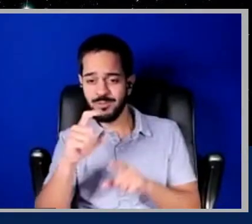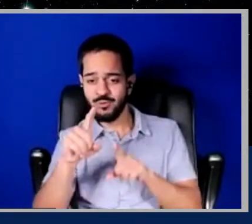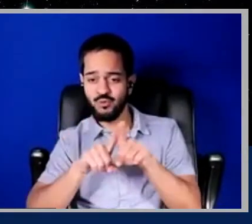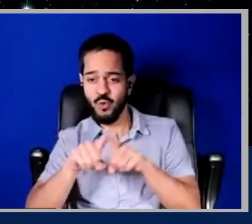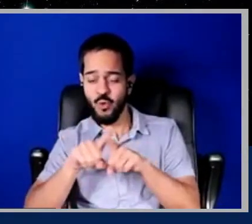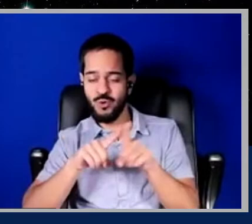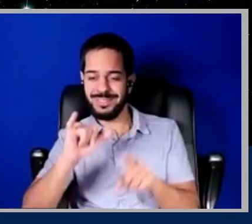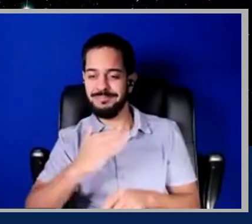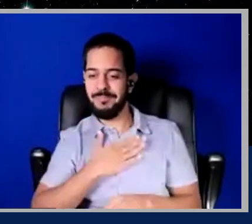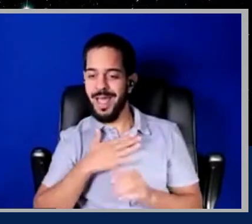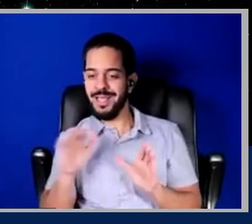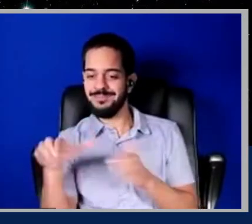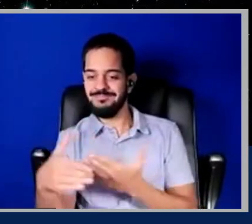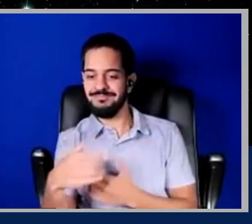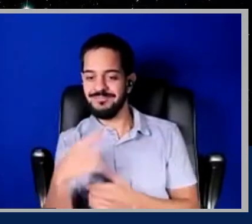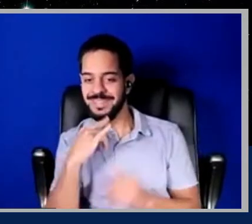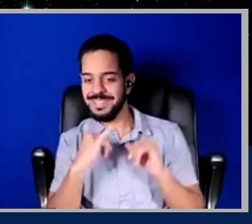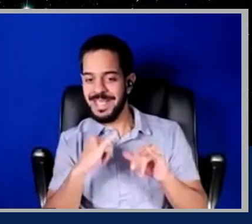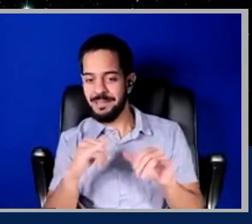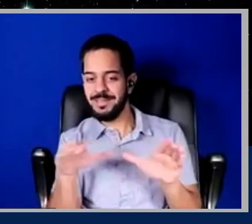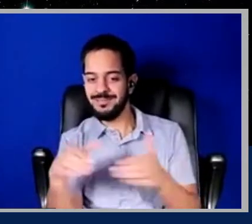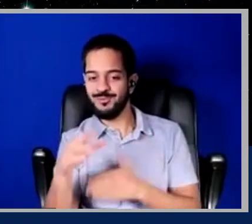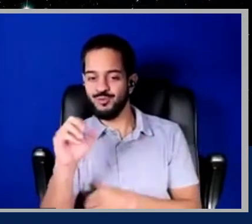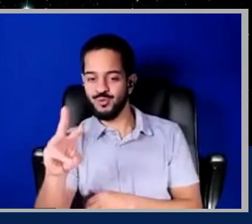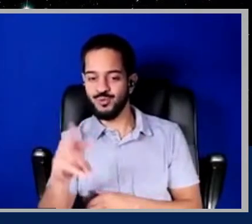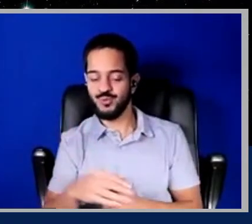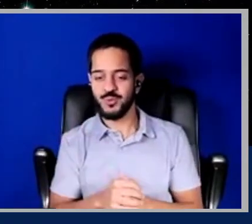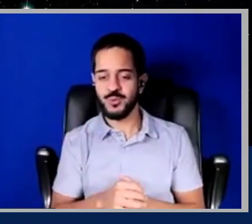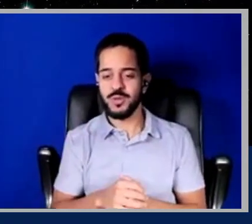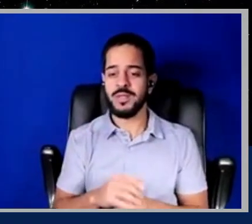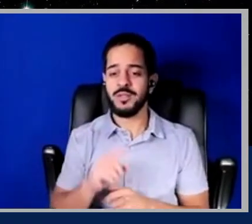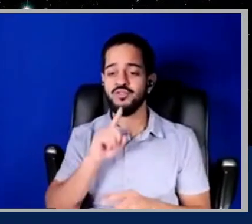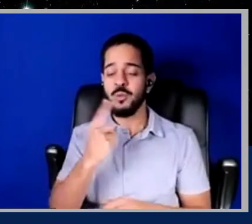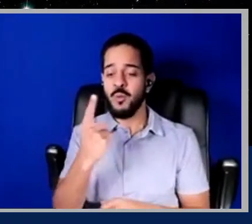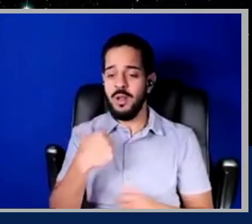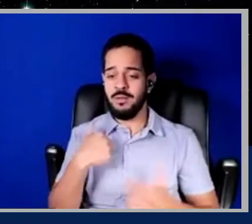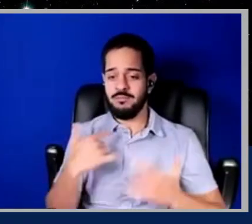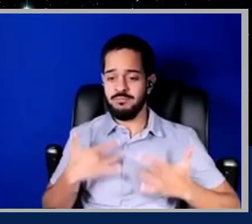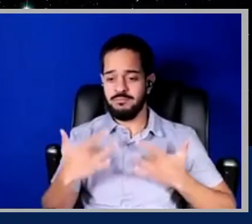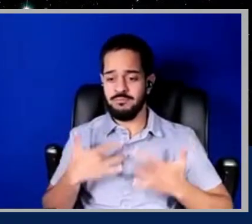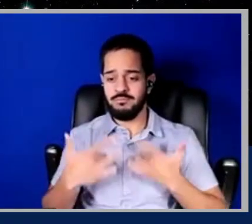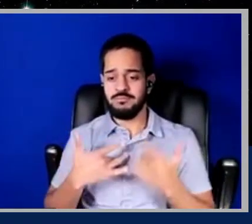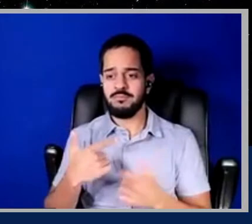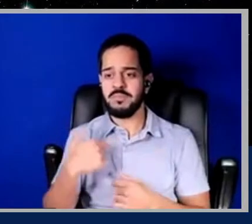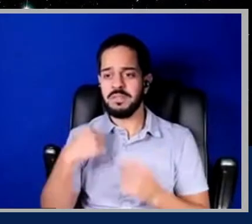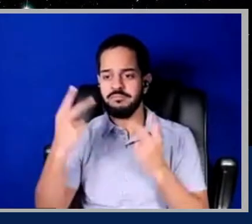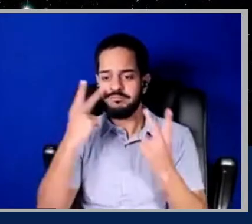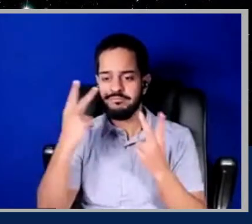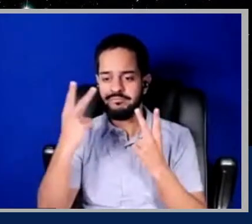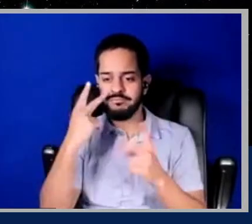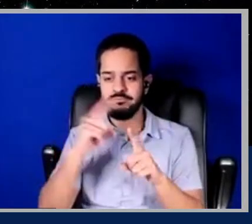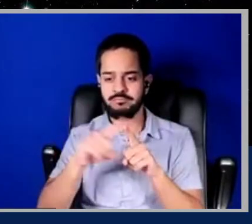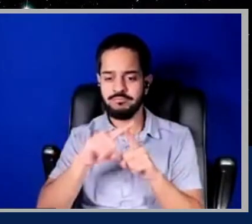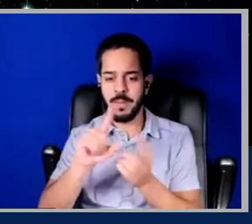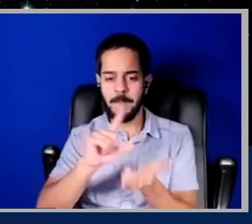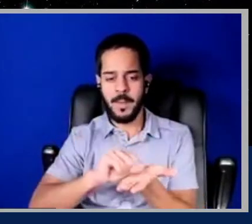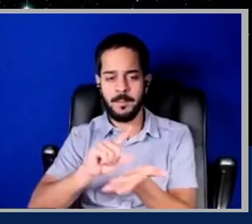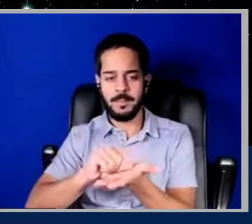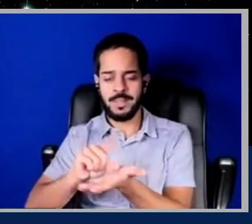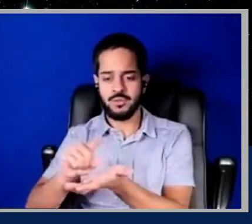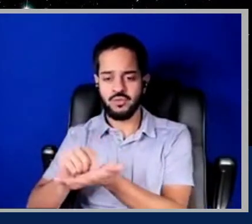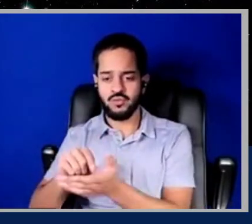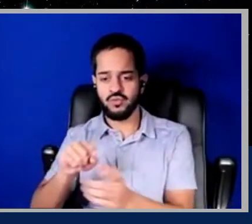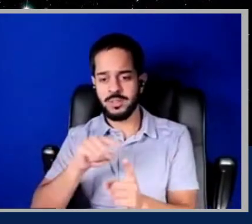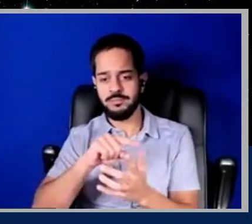crew. Your favorites. Something that's really been exciting to me is I've been seeing publications that are sort